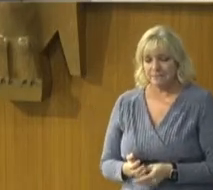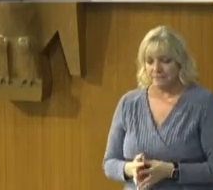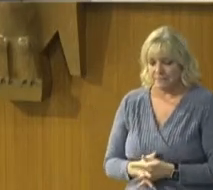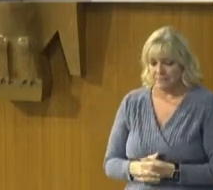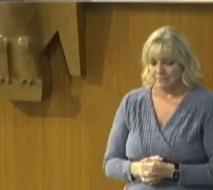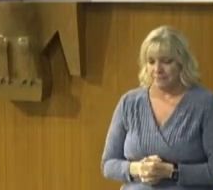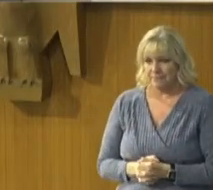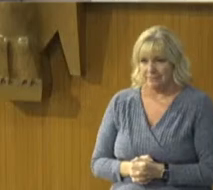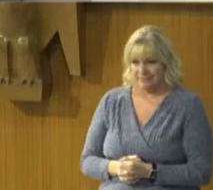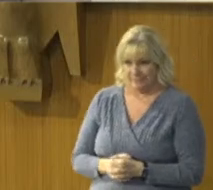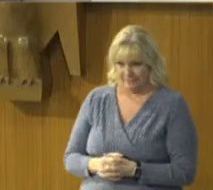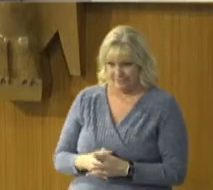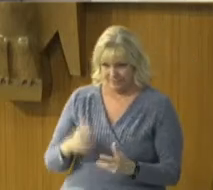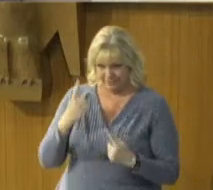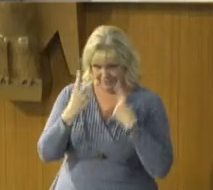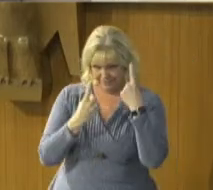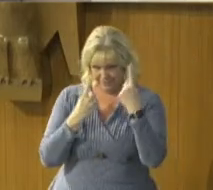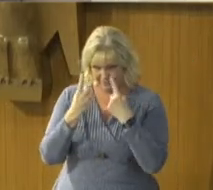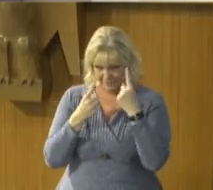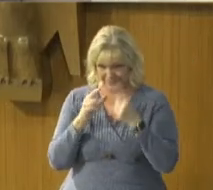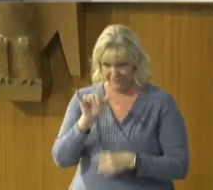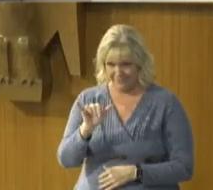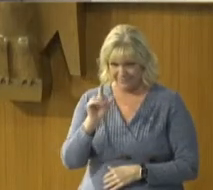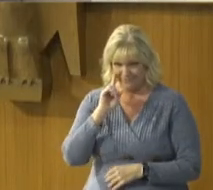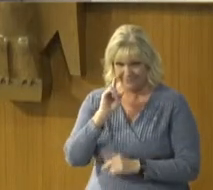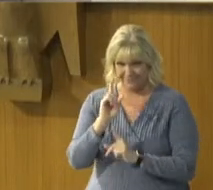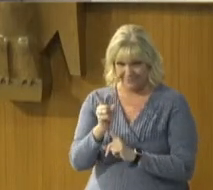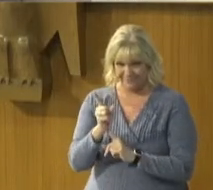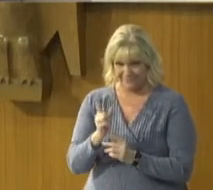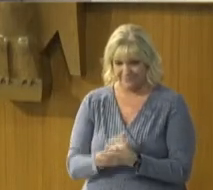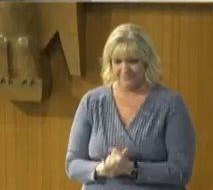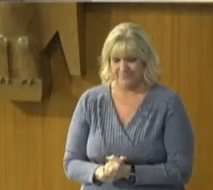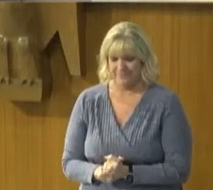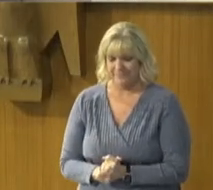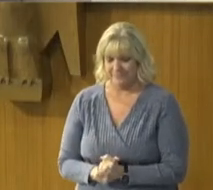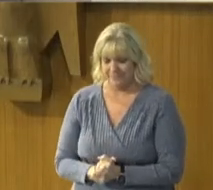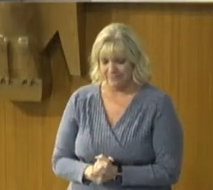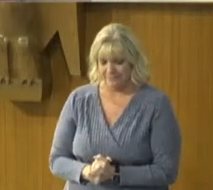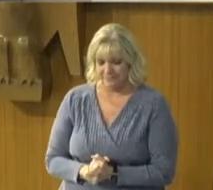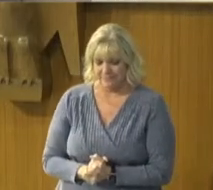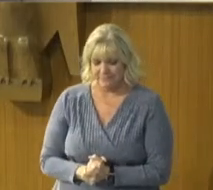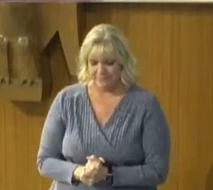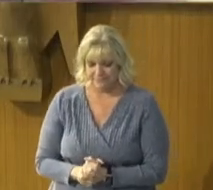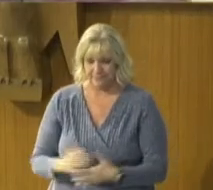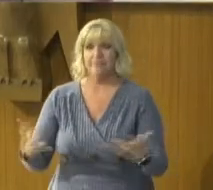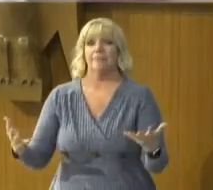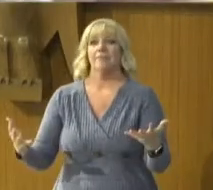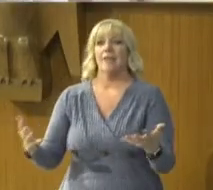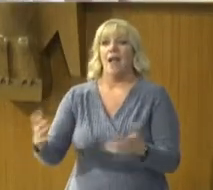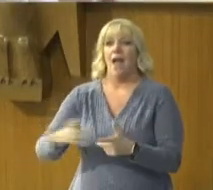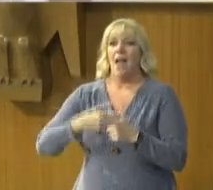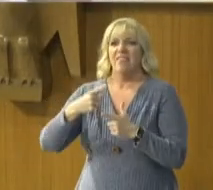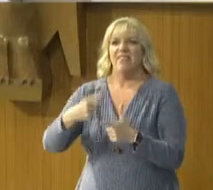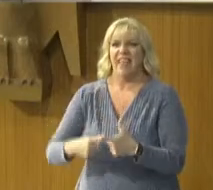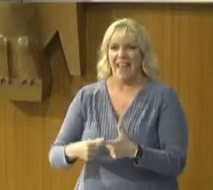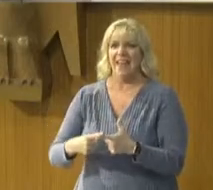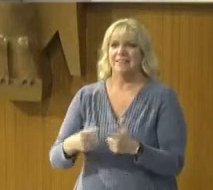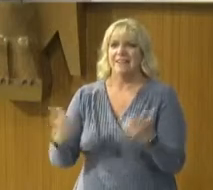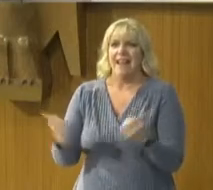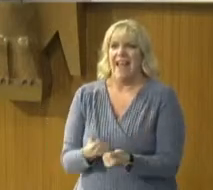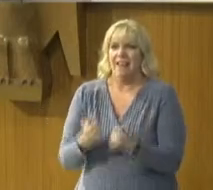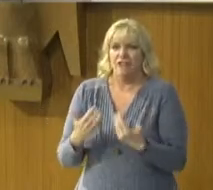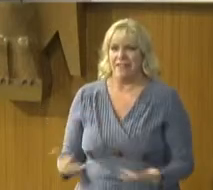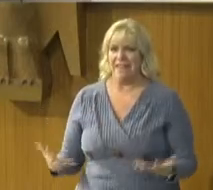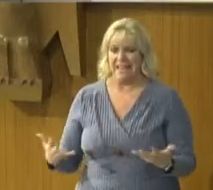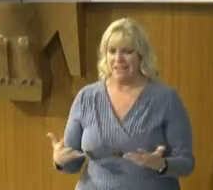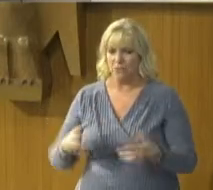I'm going to let that sit for a second. And then, all that had been commanded to them, they told